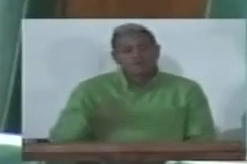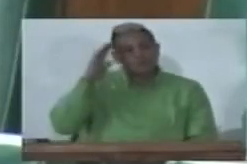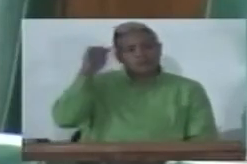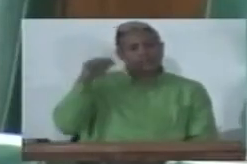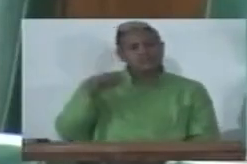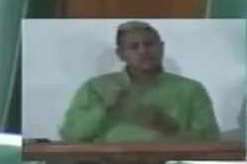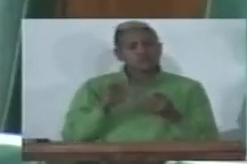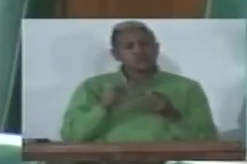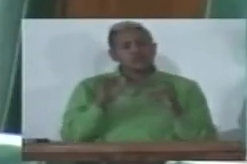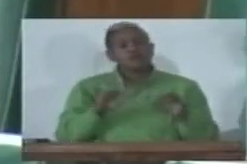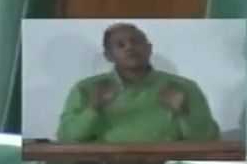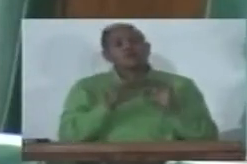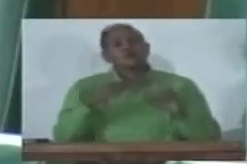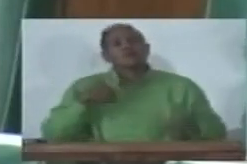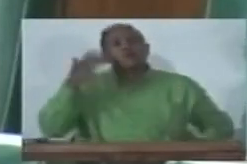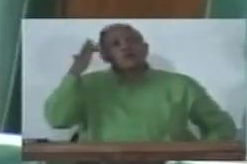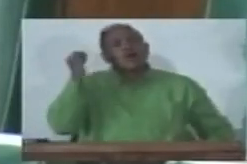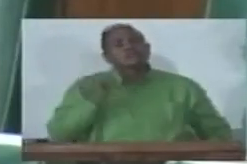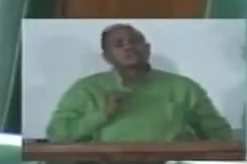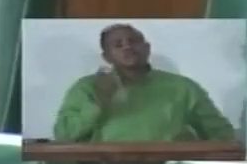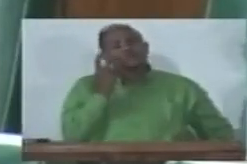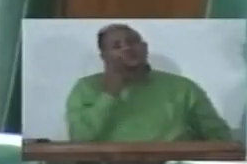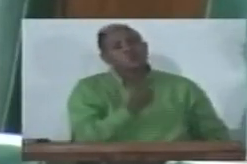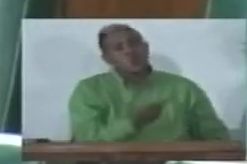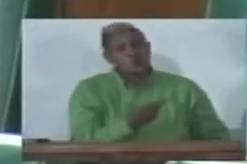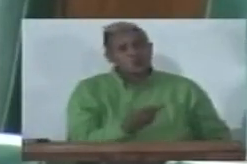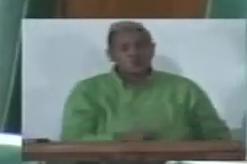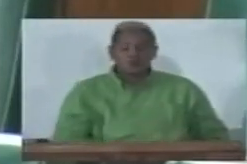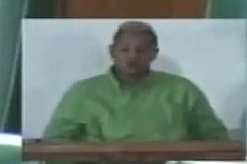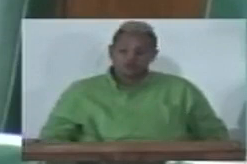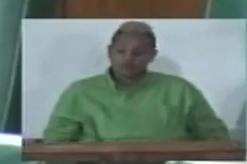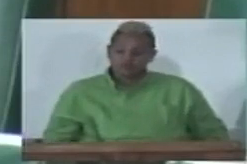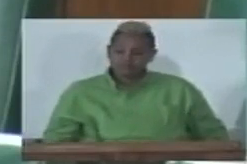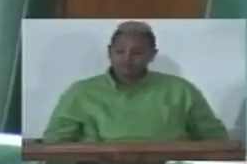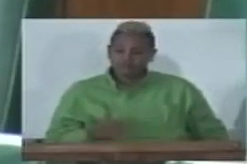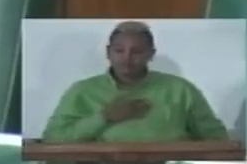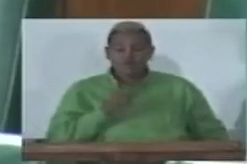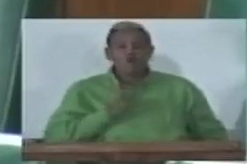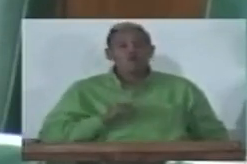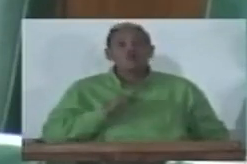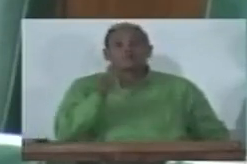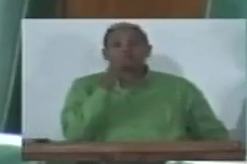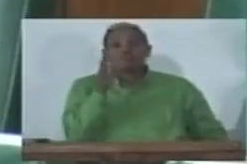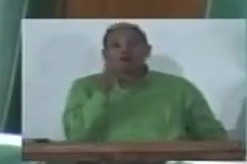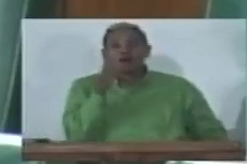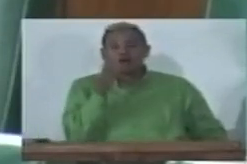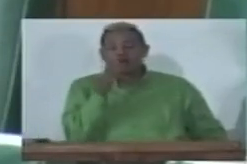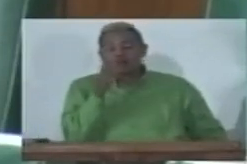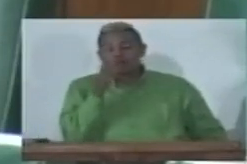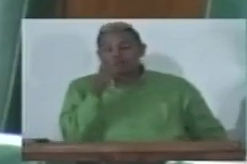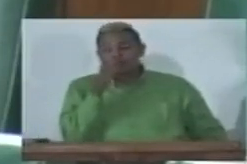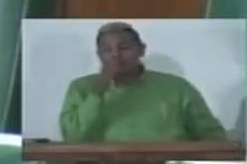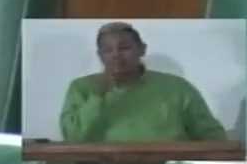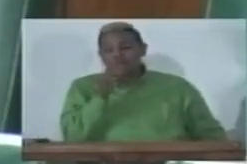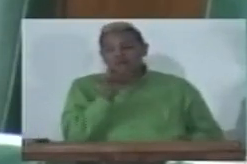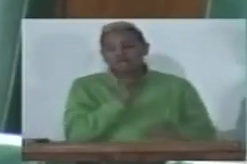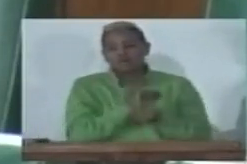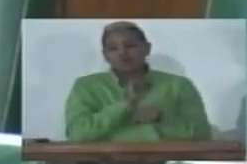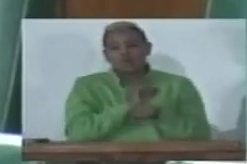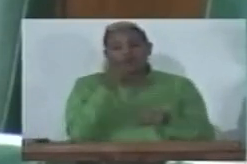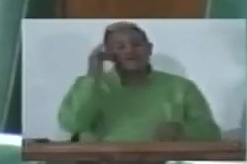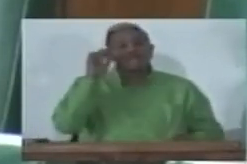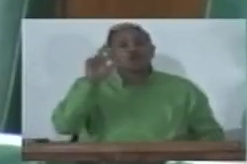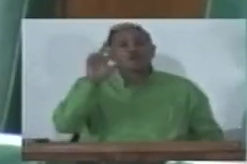because I saw my own mother work for